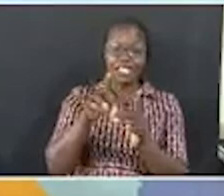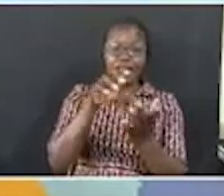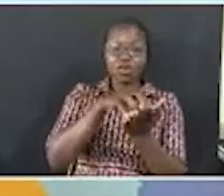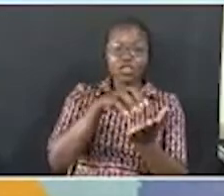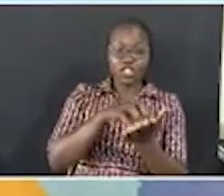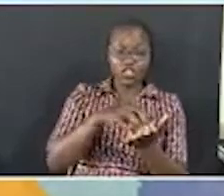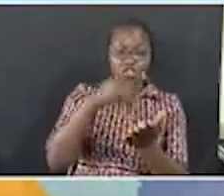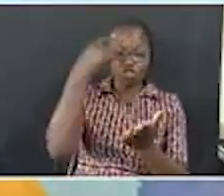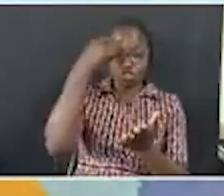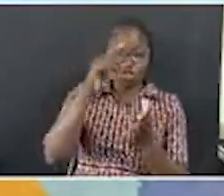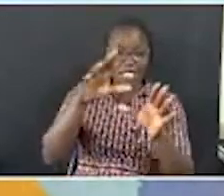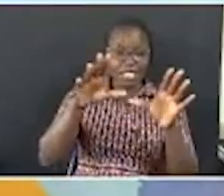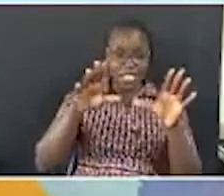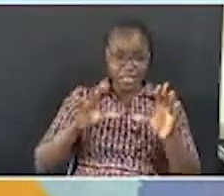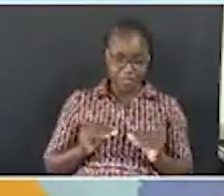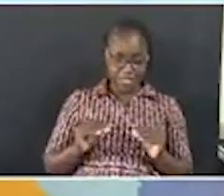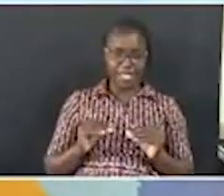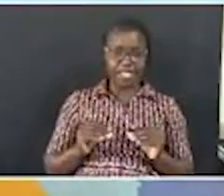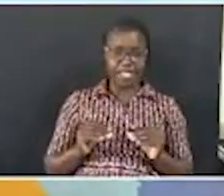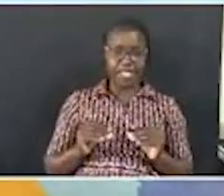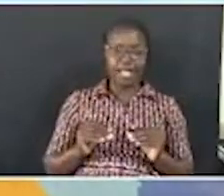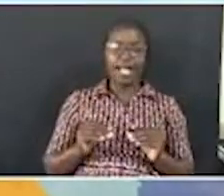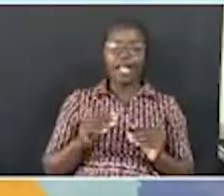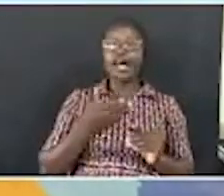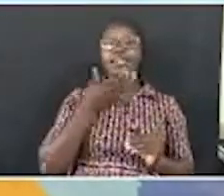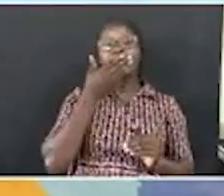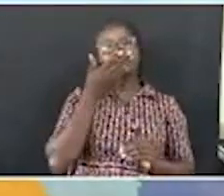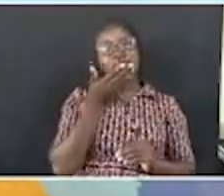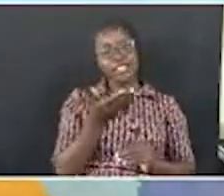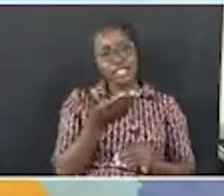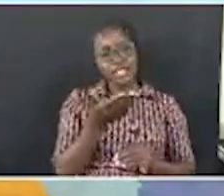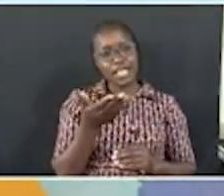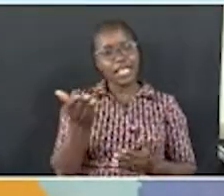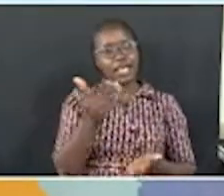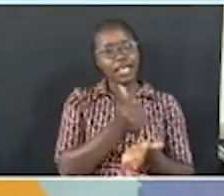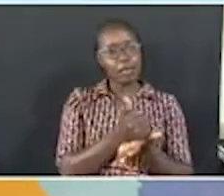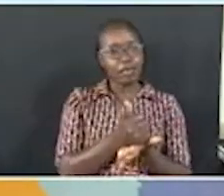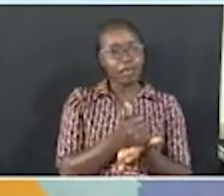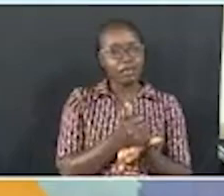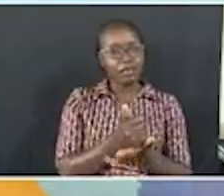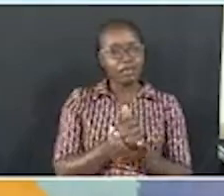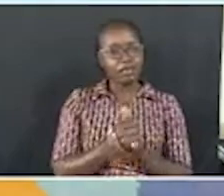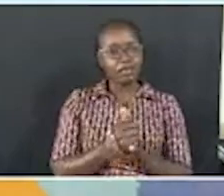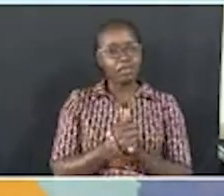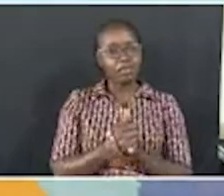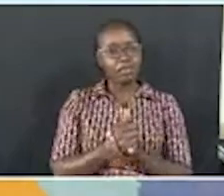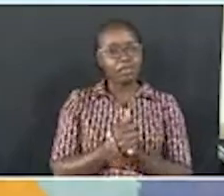a condition for receiving an answer. What do you say?